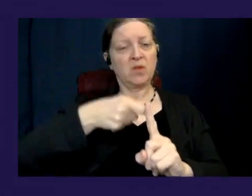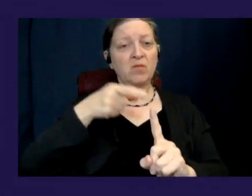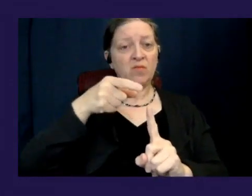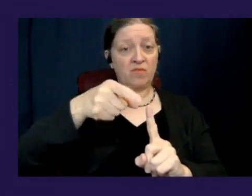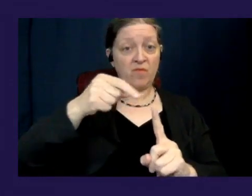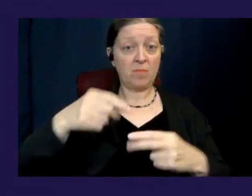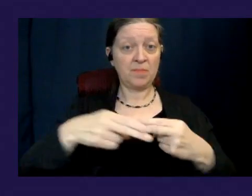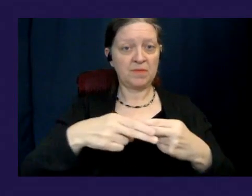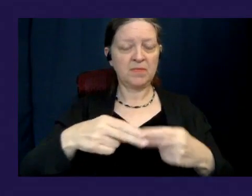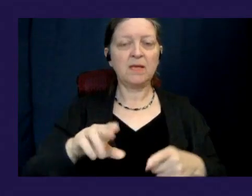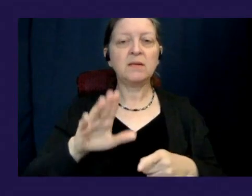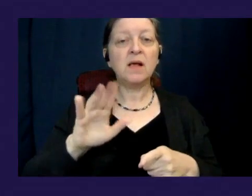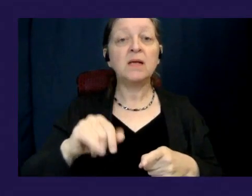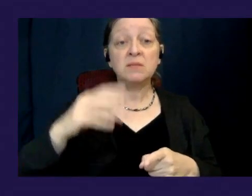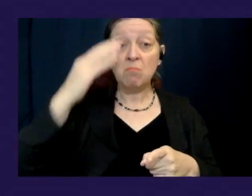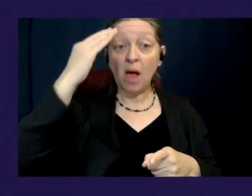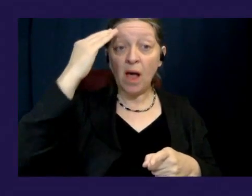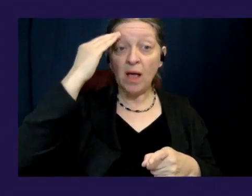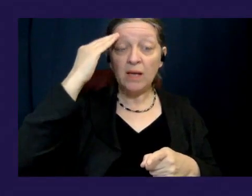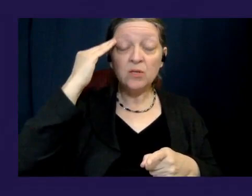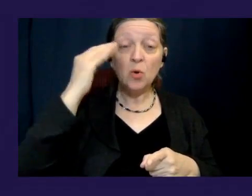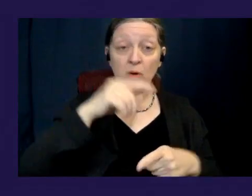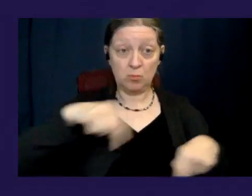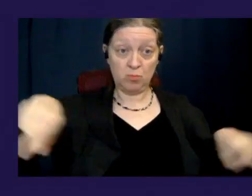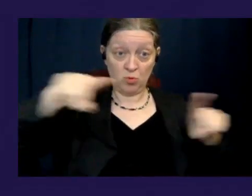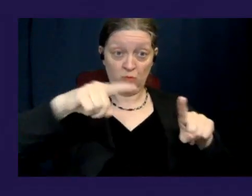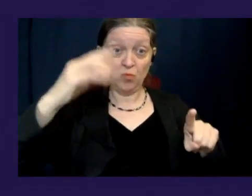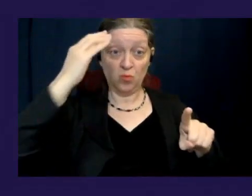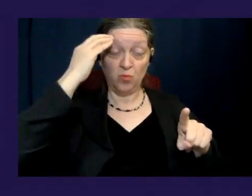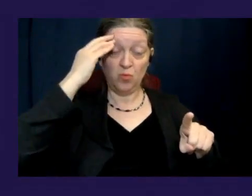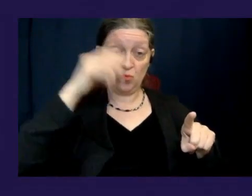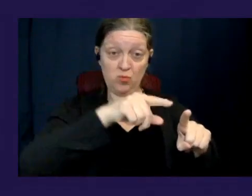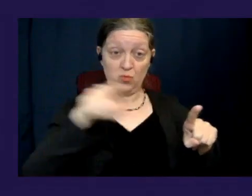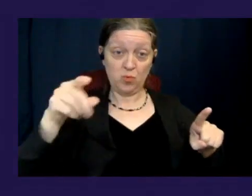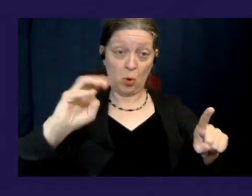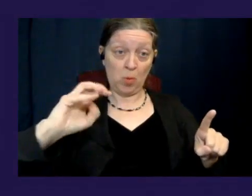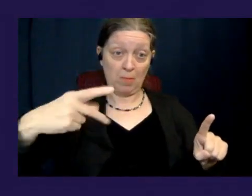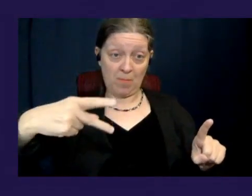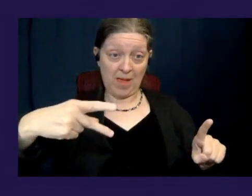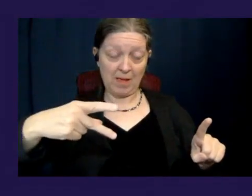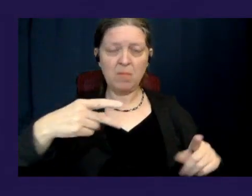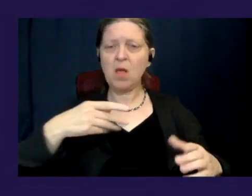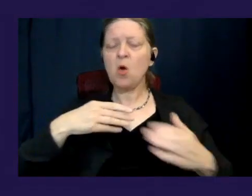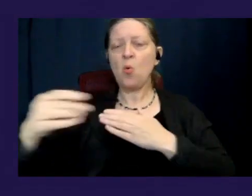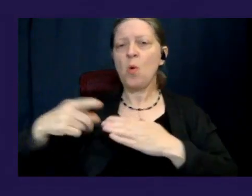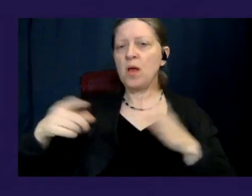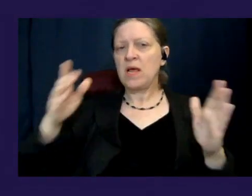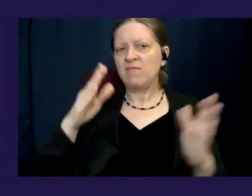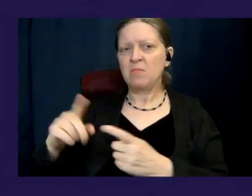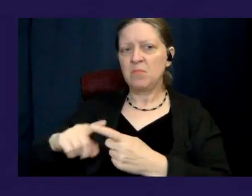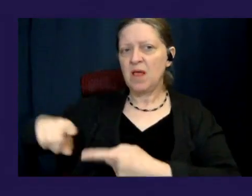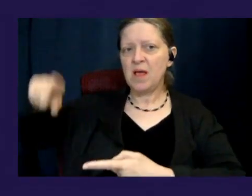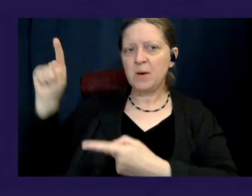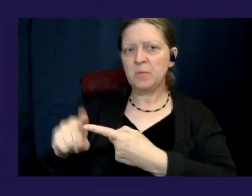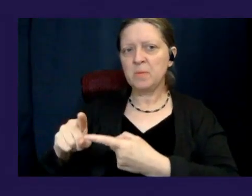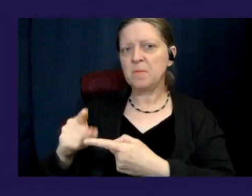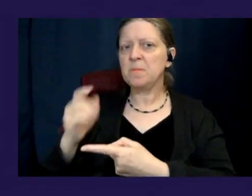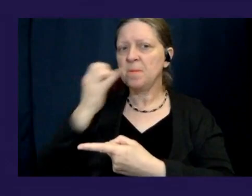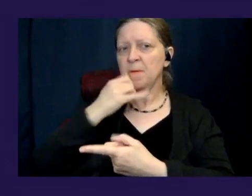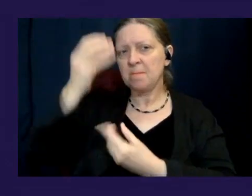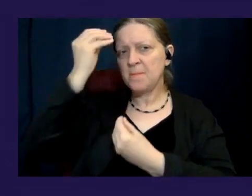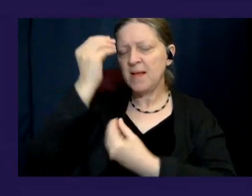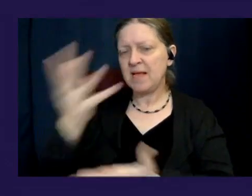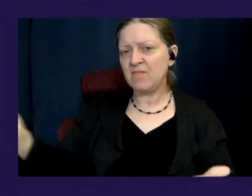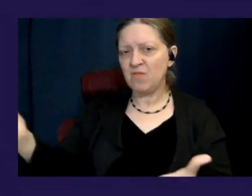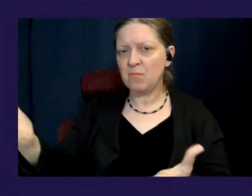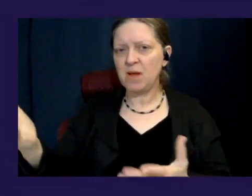this is imperfect at the moment, but by knowing the map, whatever mitigation scheme you have, you need to know this map, we